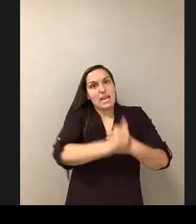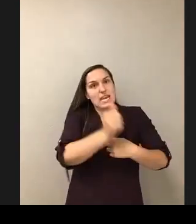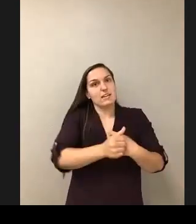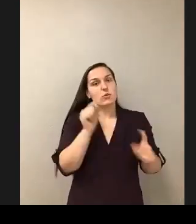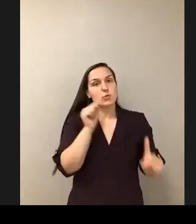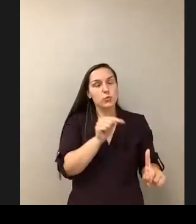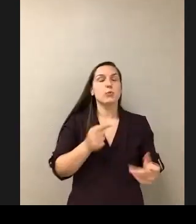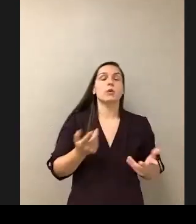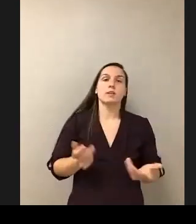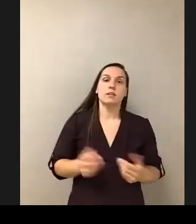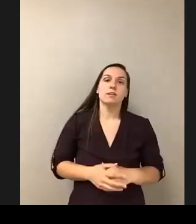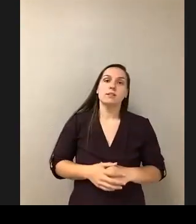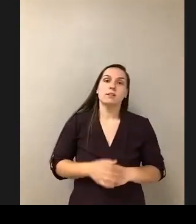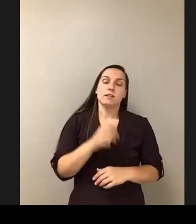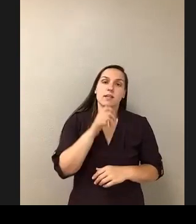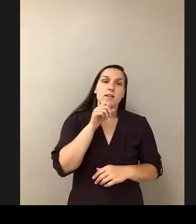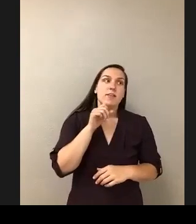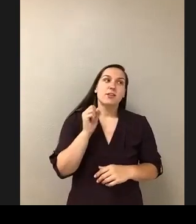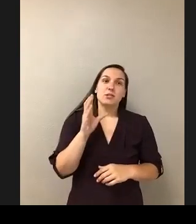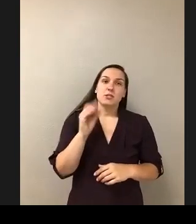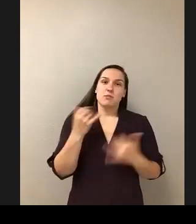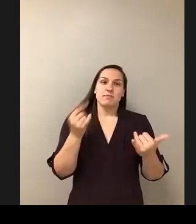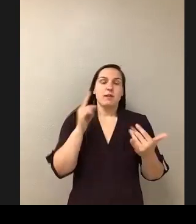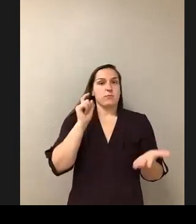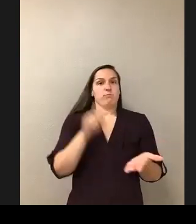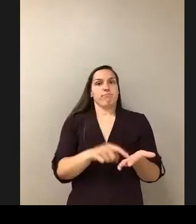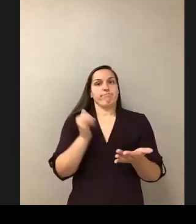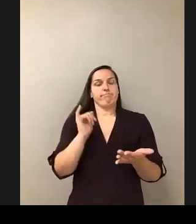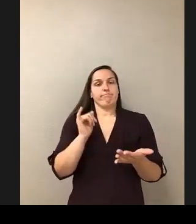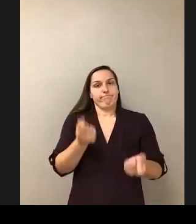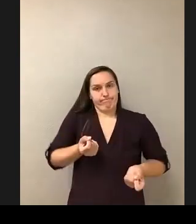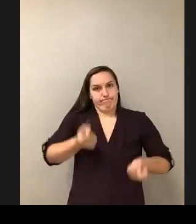I totally recognize that those are